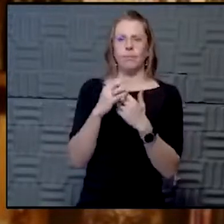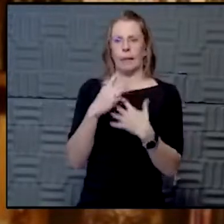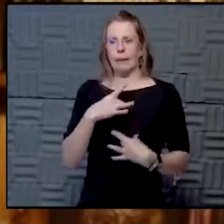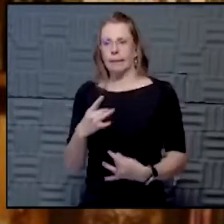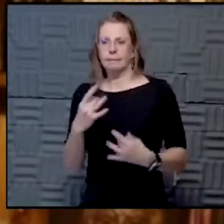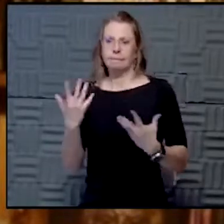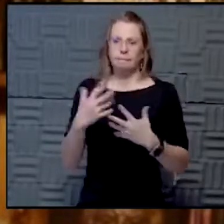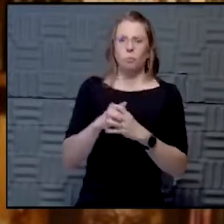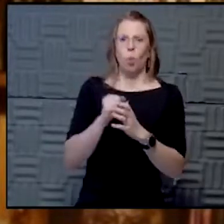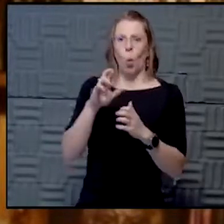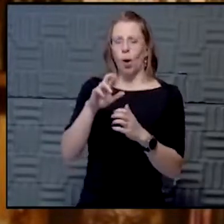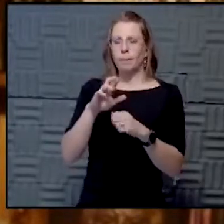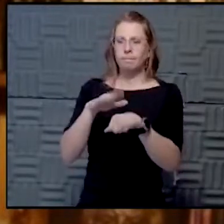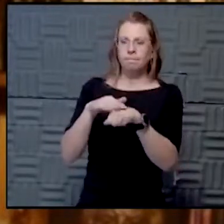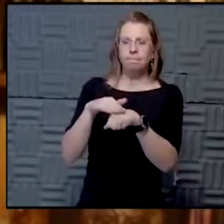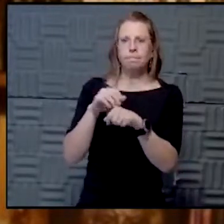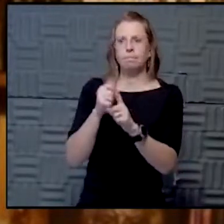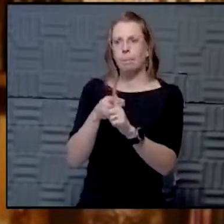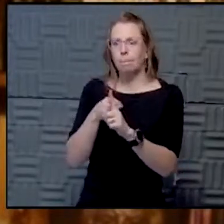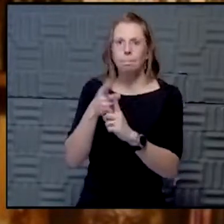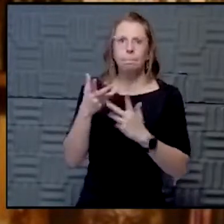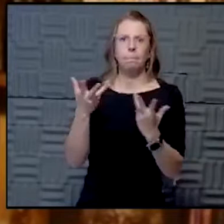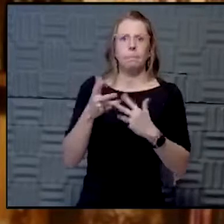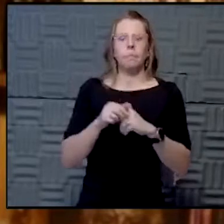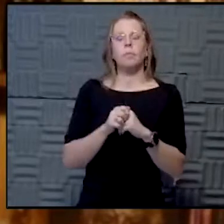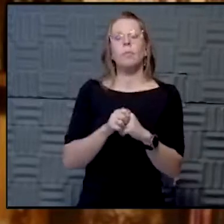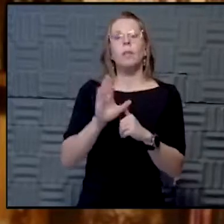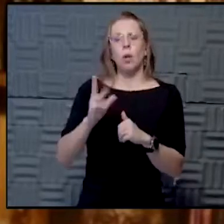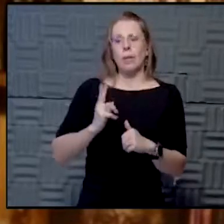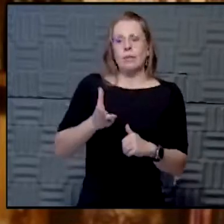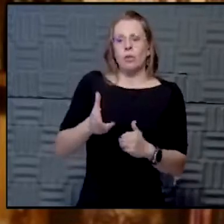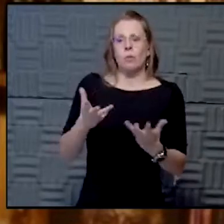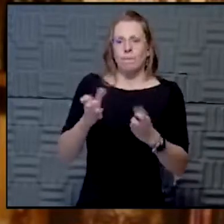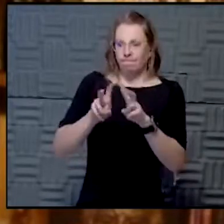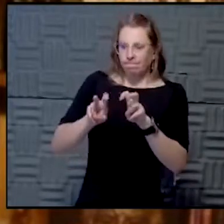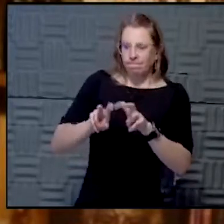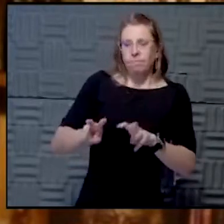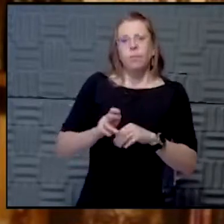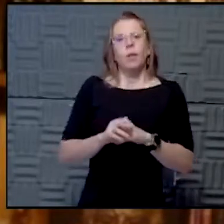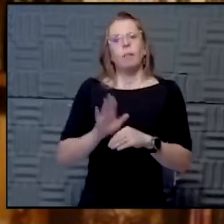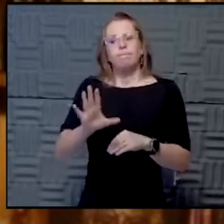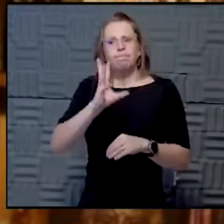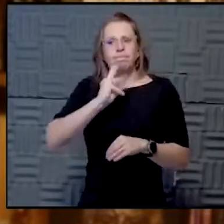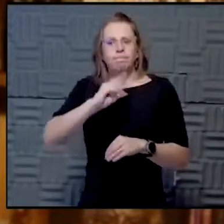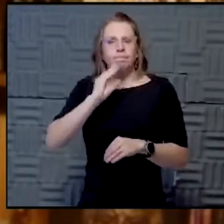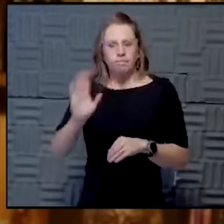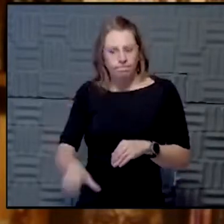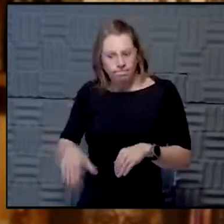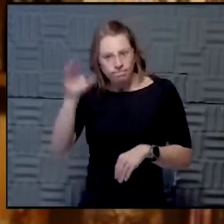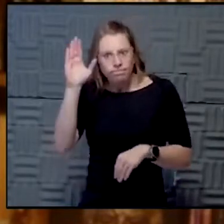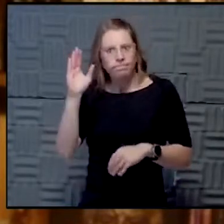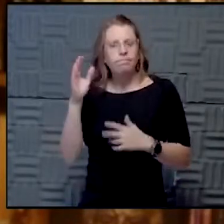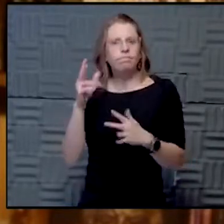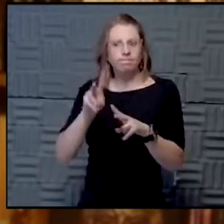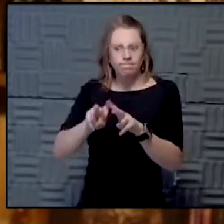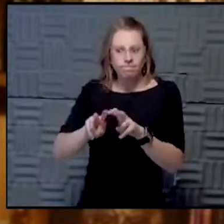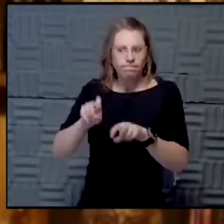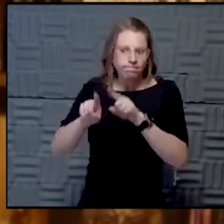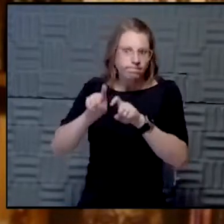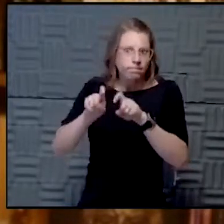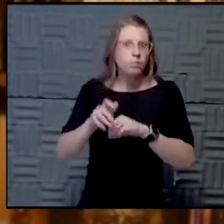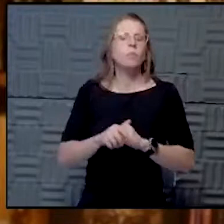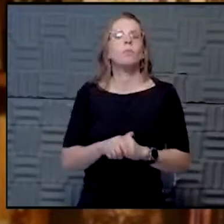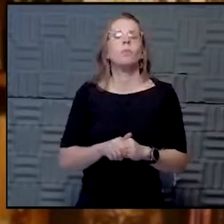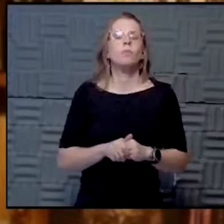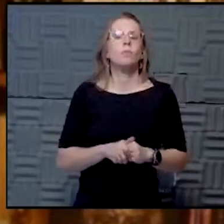sense of what their history is and what they experienced in childhood, and even